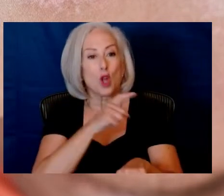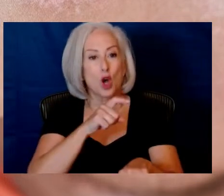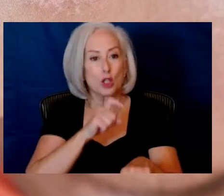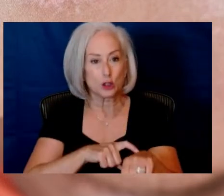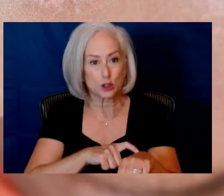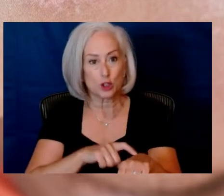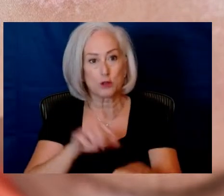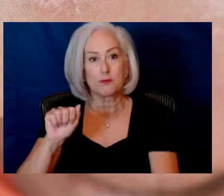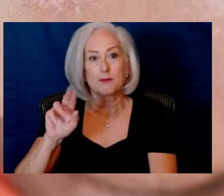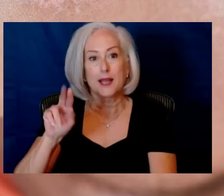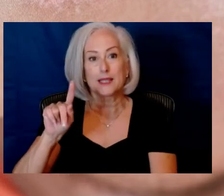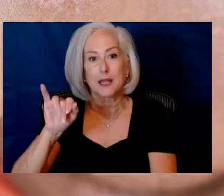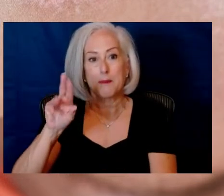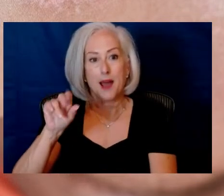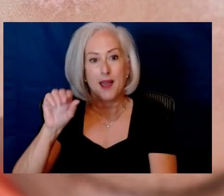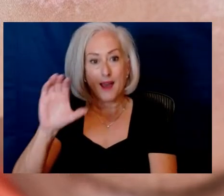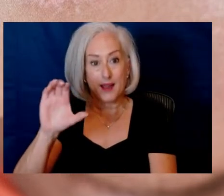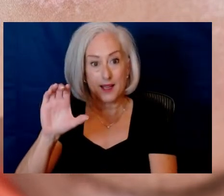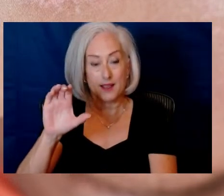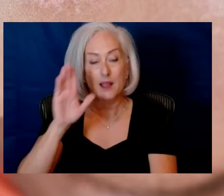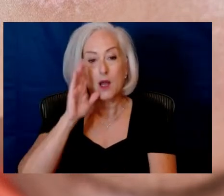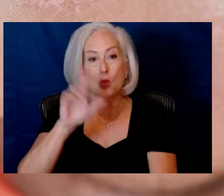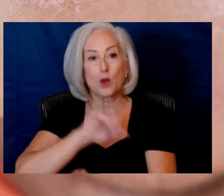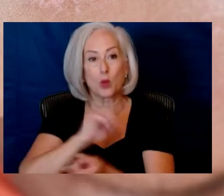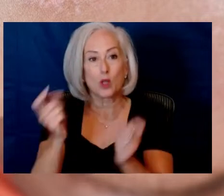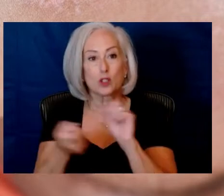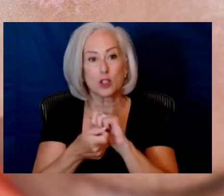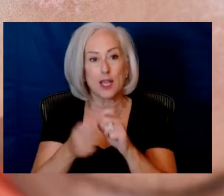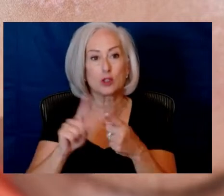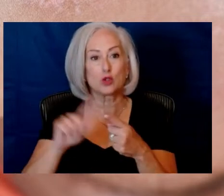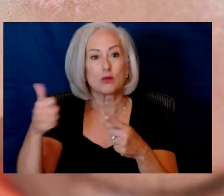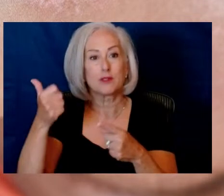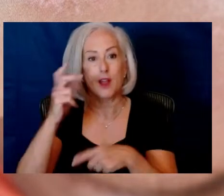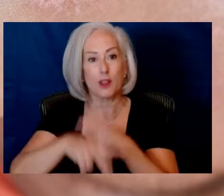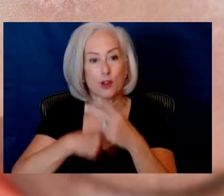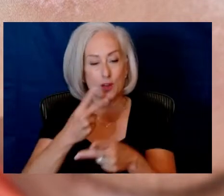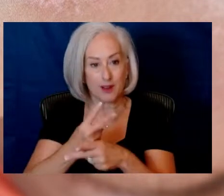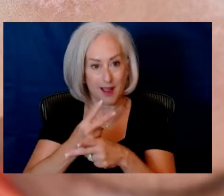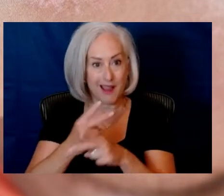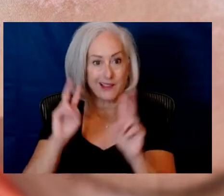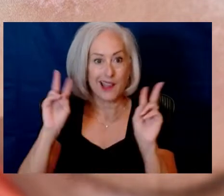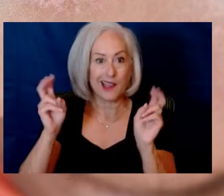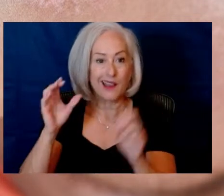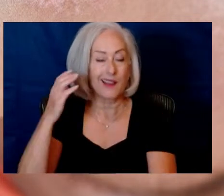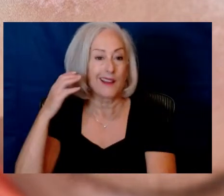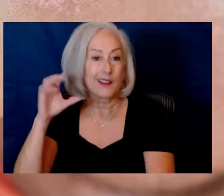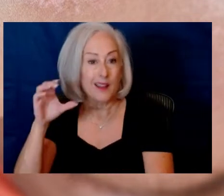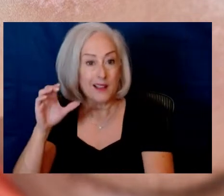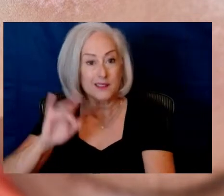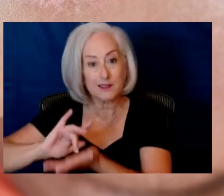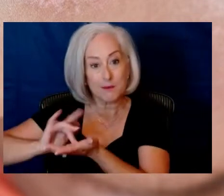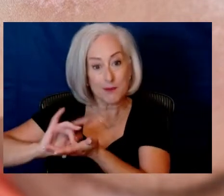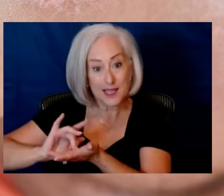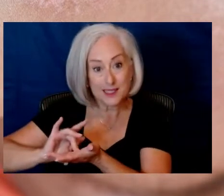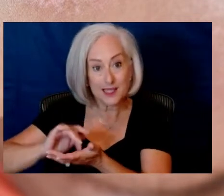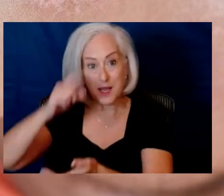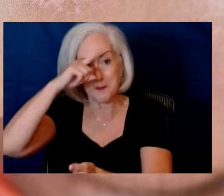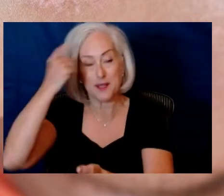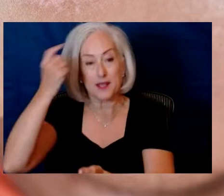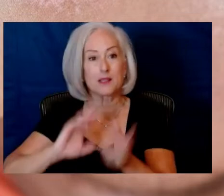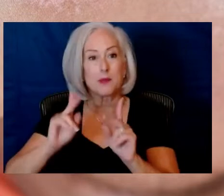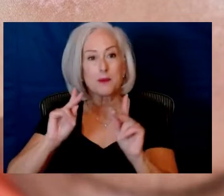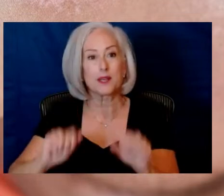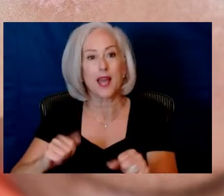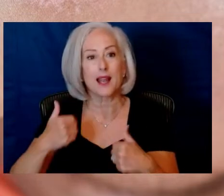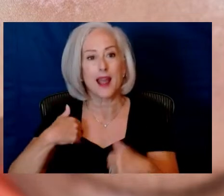to be sun exposed, because people can get a purple type sun sensitivity reaction from that as well. In fact, I had to do that last